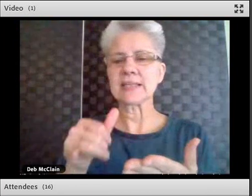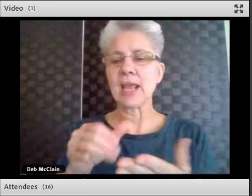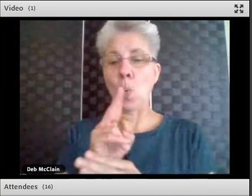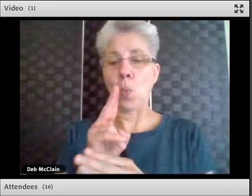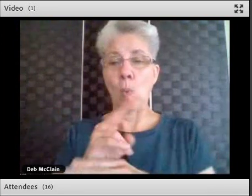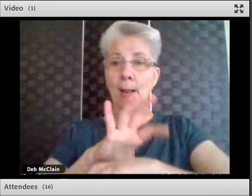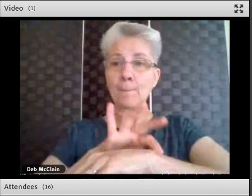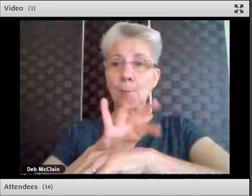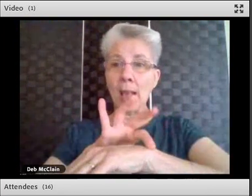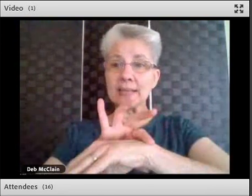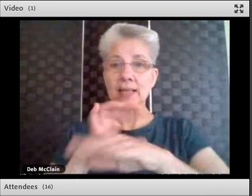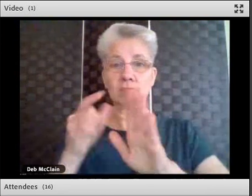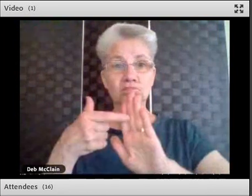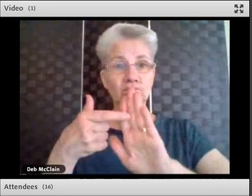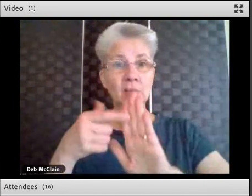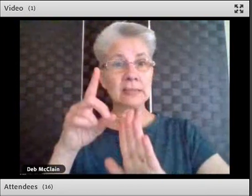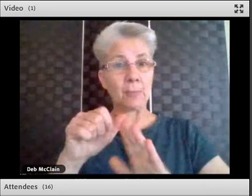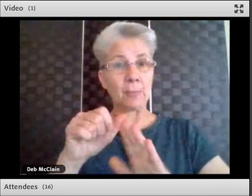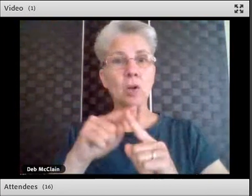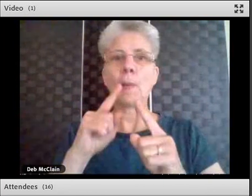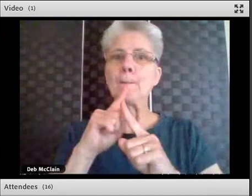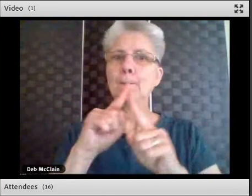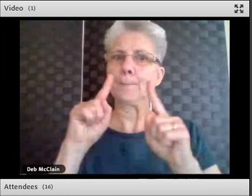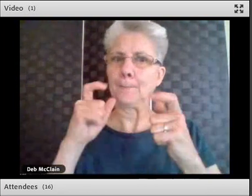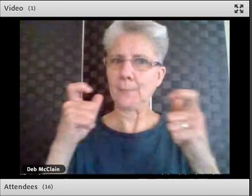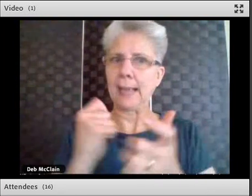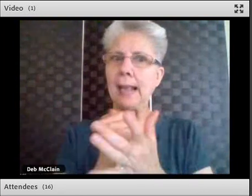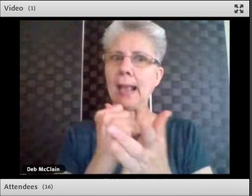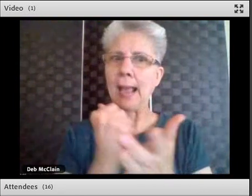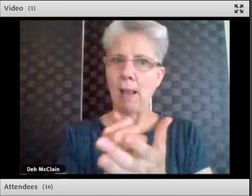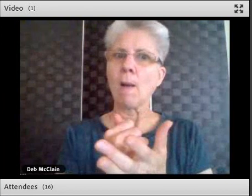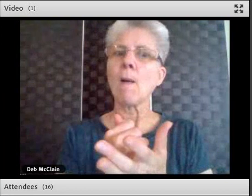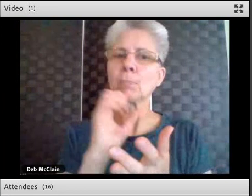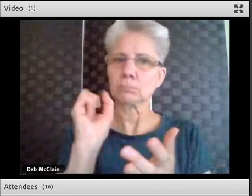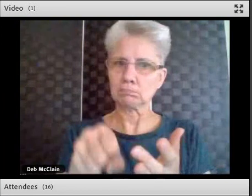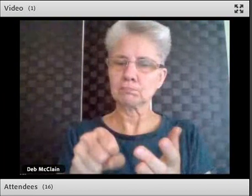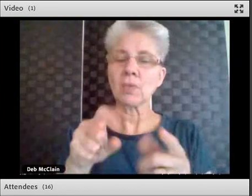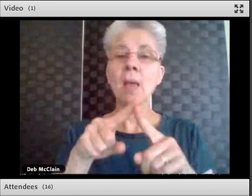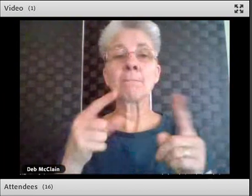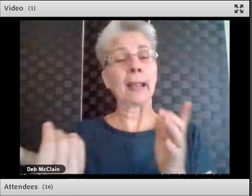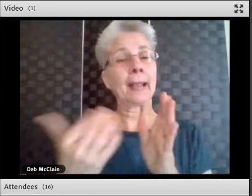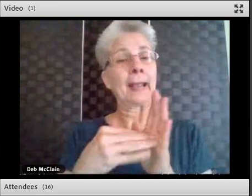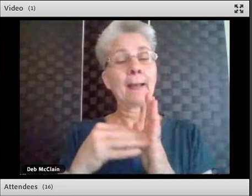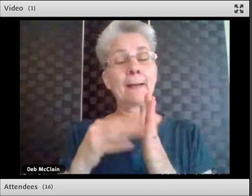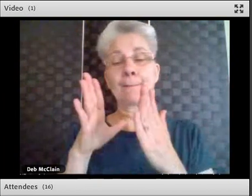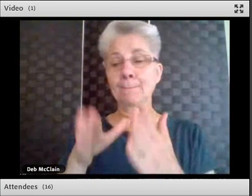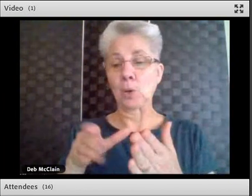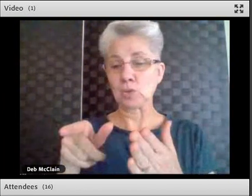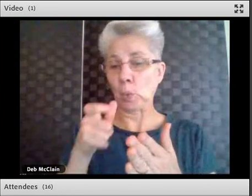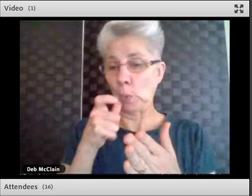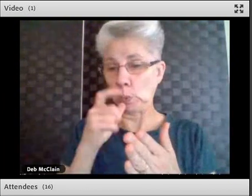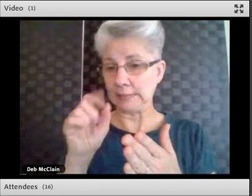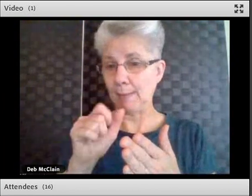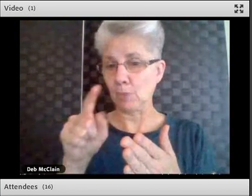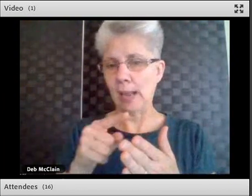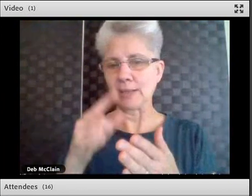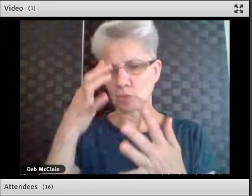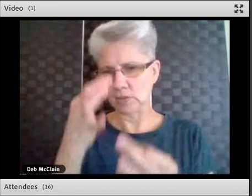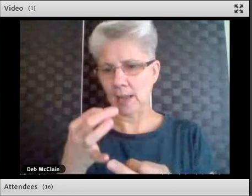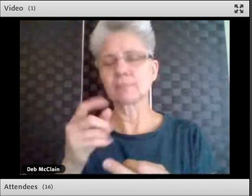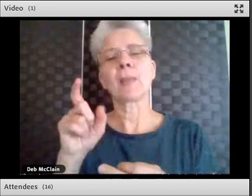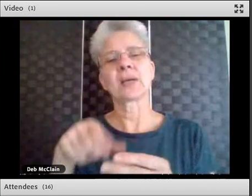a bracelet noting the disability could be a huge difference maker. But again, the person who's disabled has to decide to